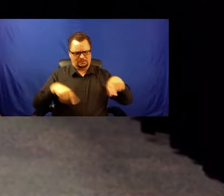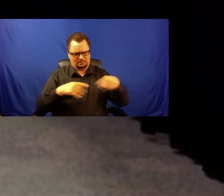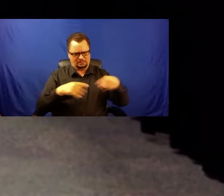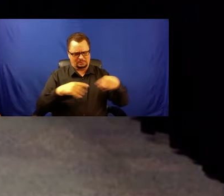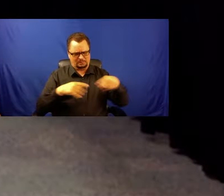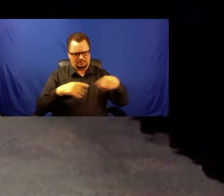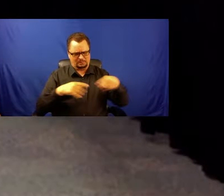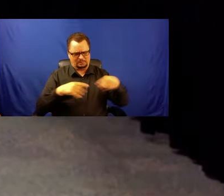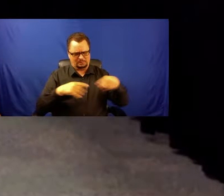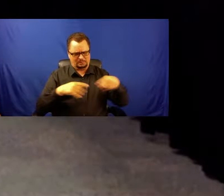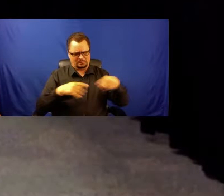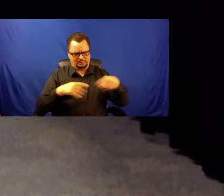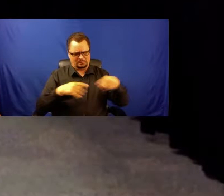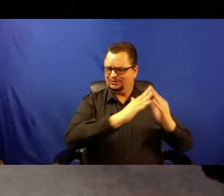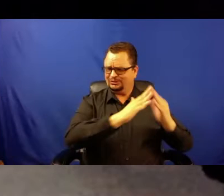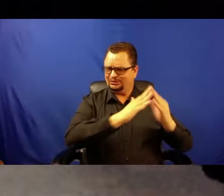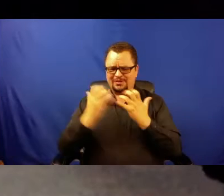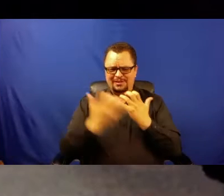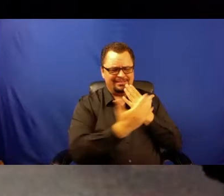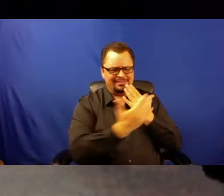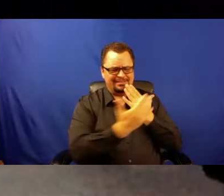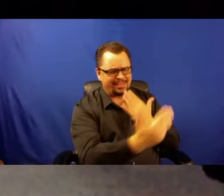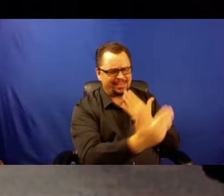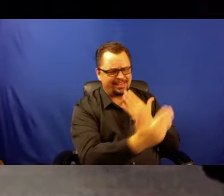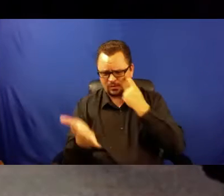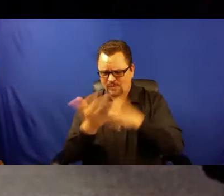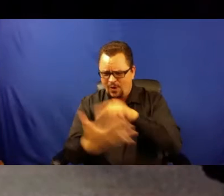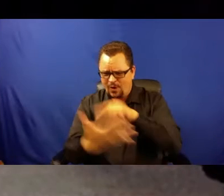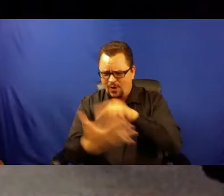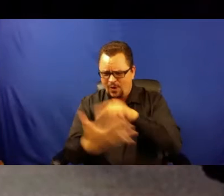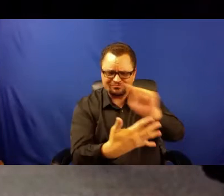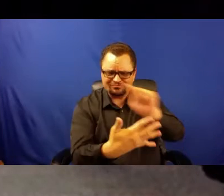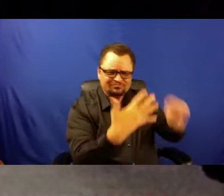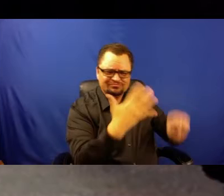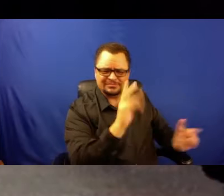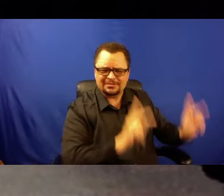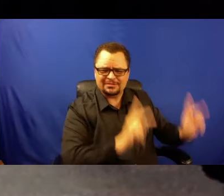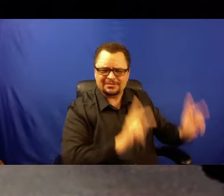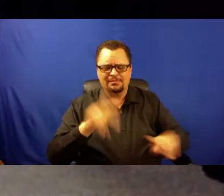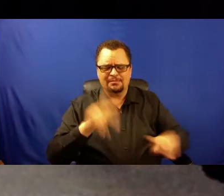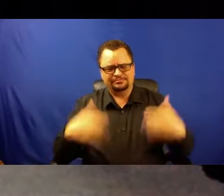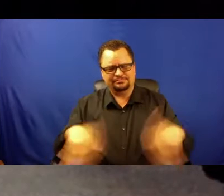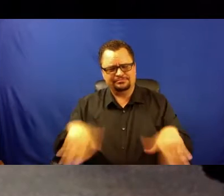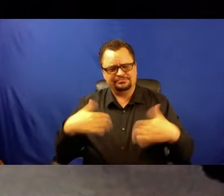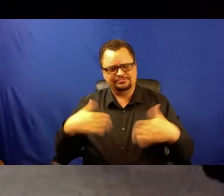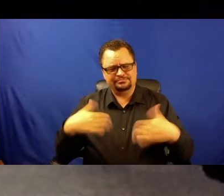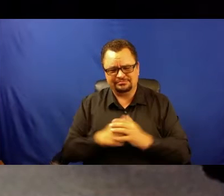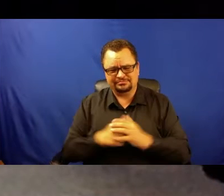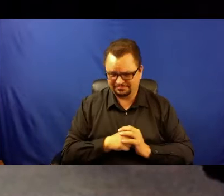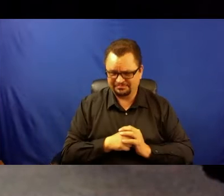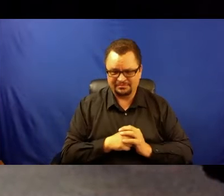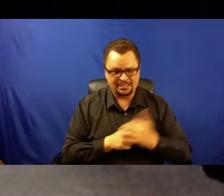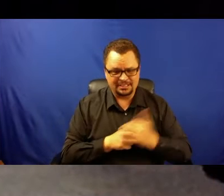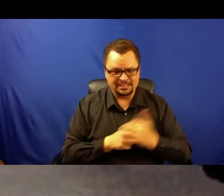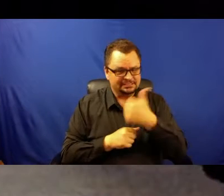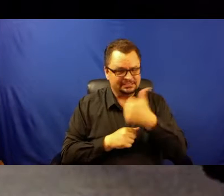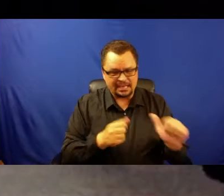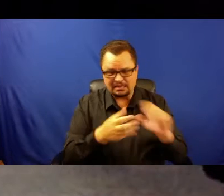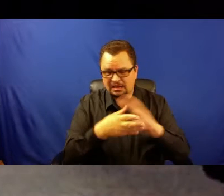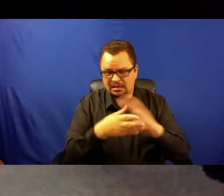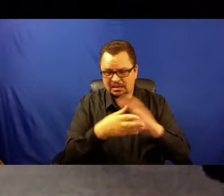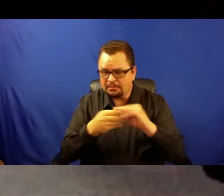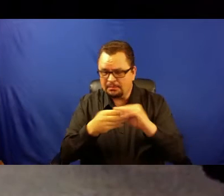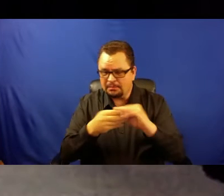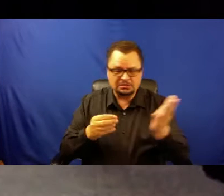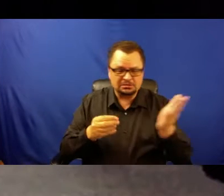And keep up the great work. I don't know if anyone else has any comments, but I'd like board members that are here to step